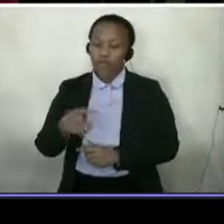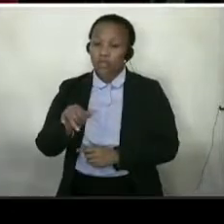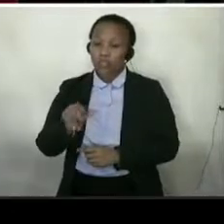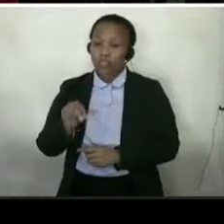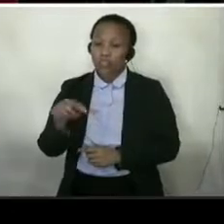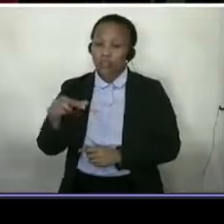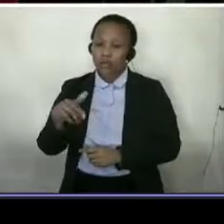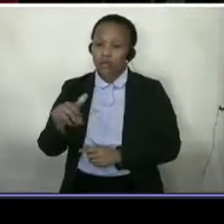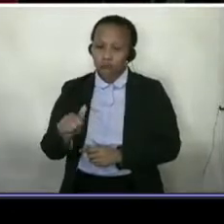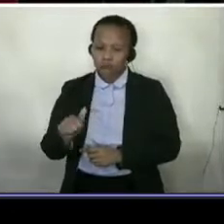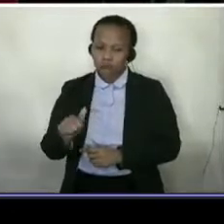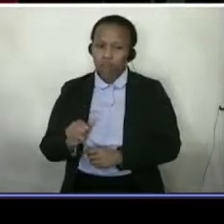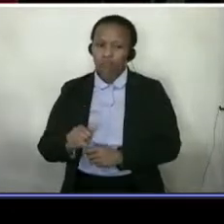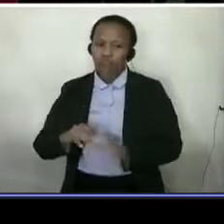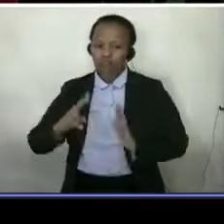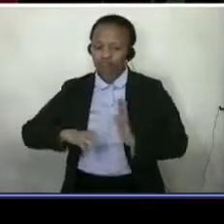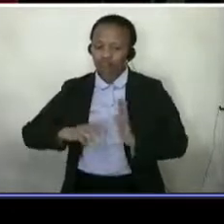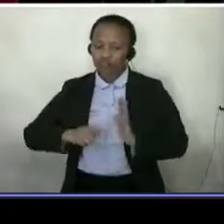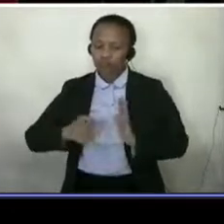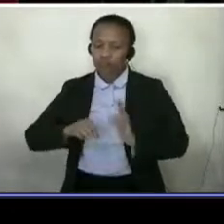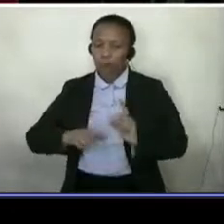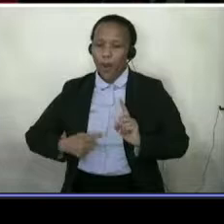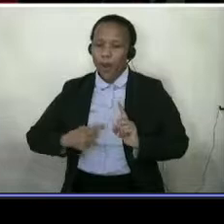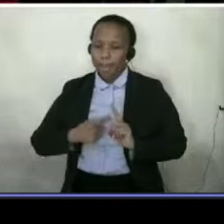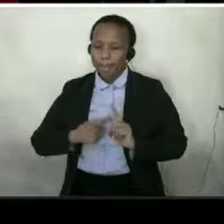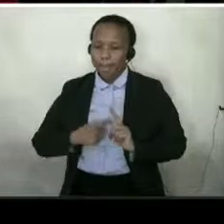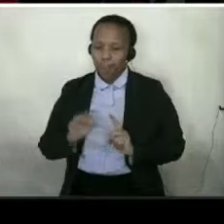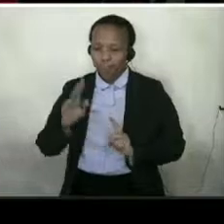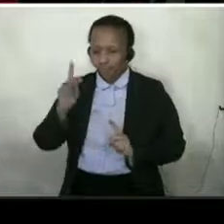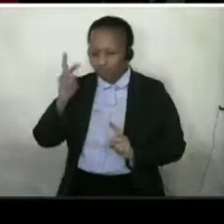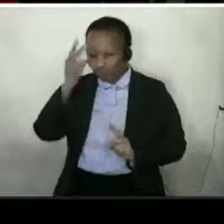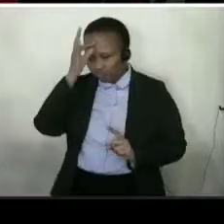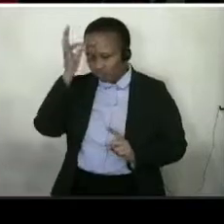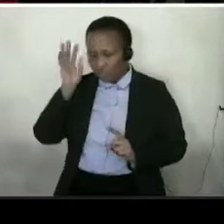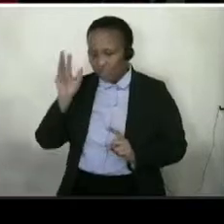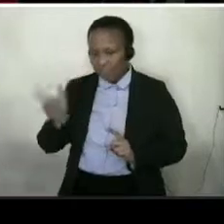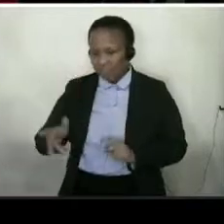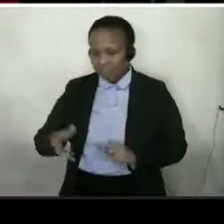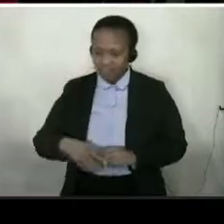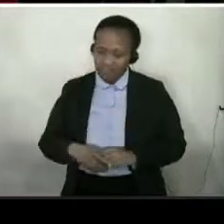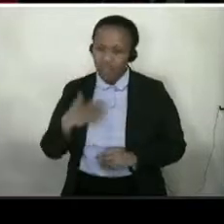speech for him for 2 minutes. Thank you.